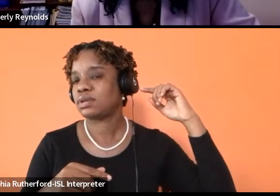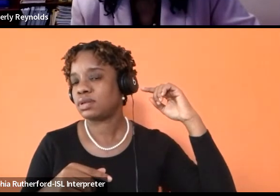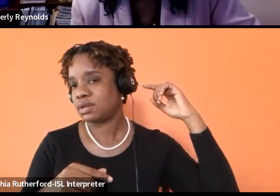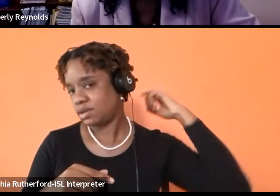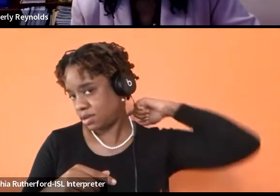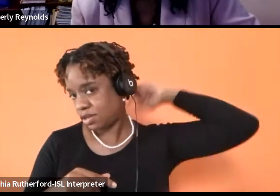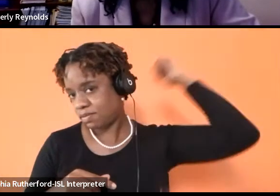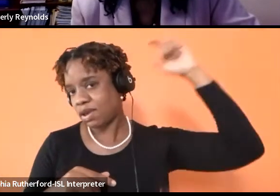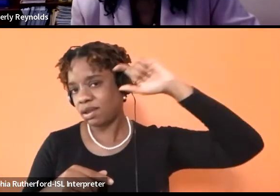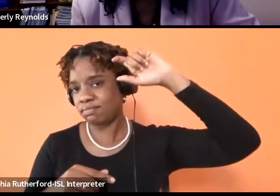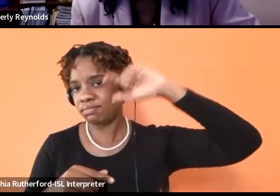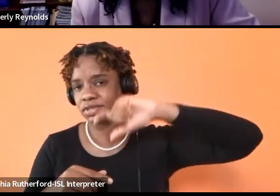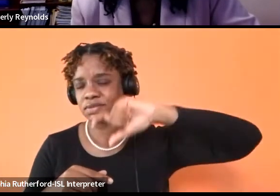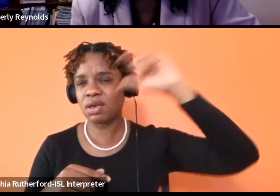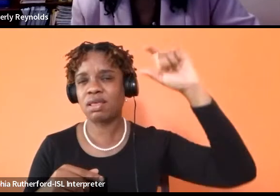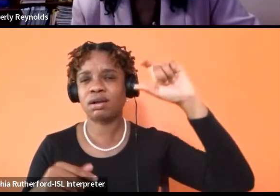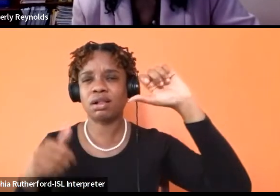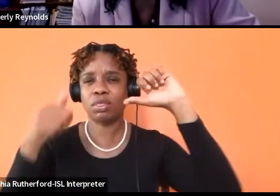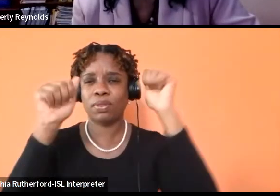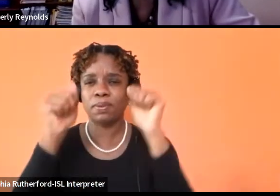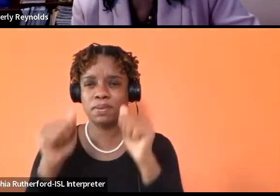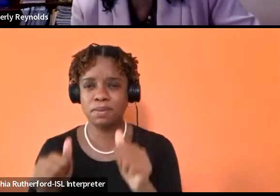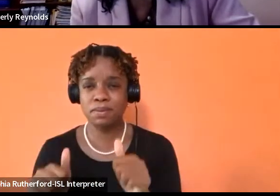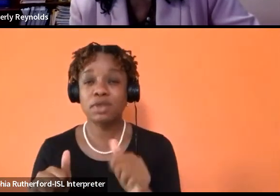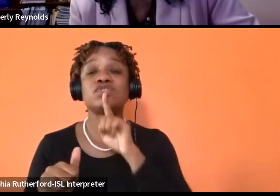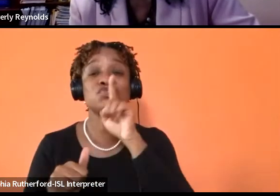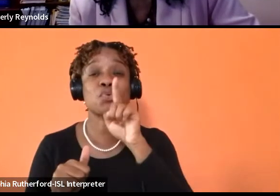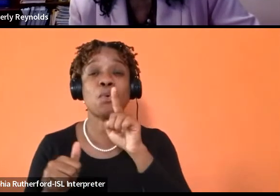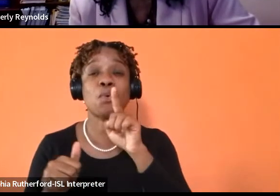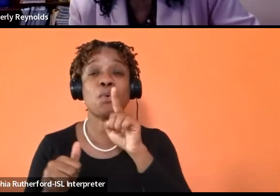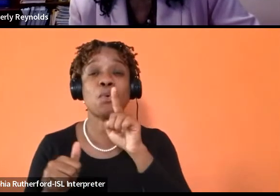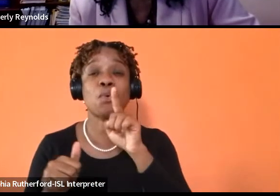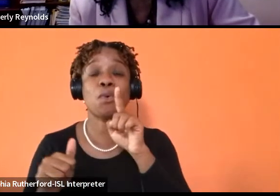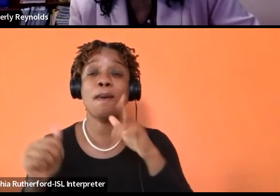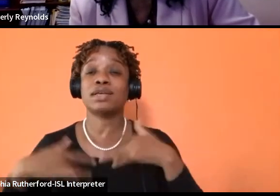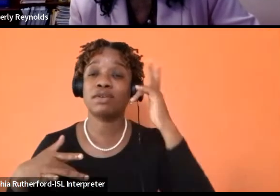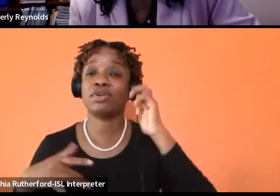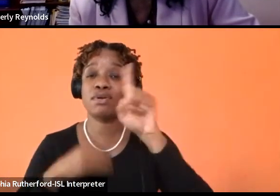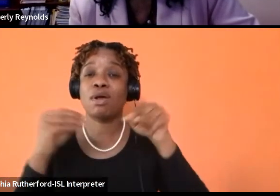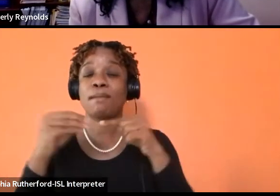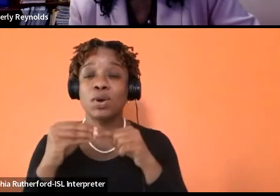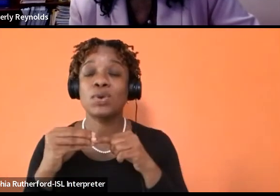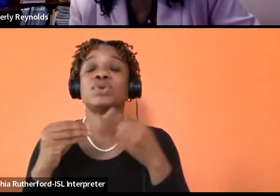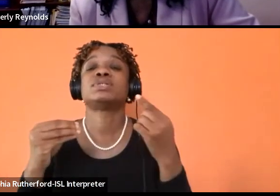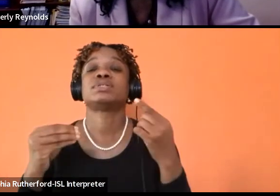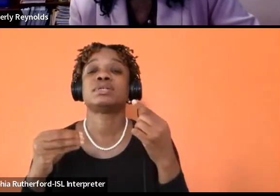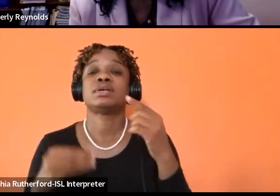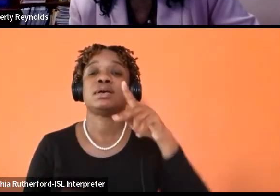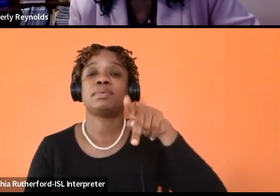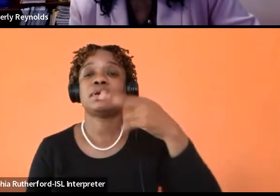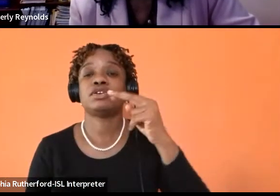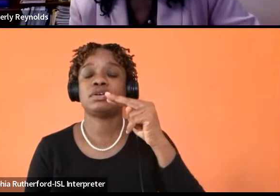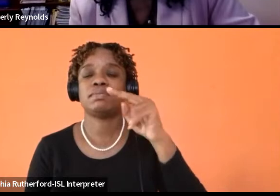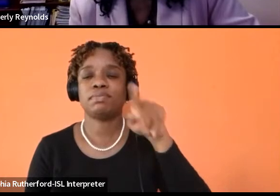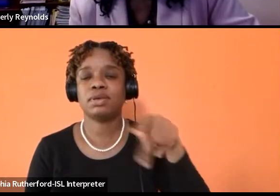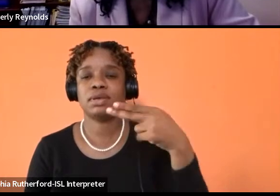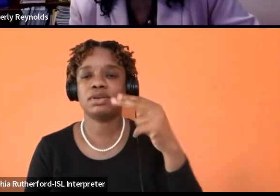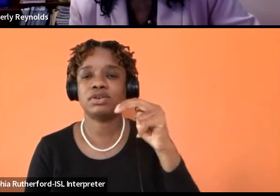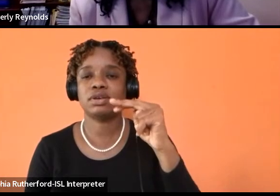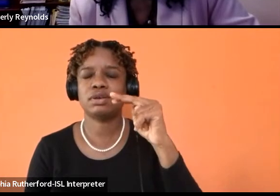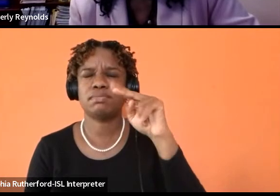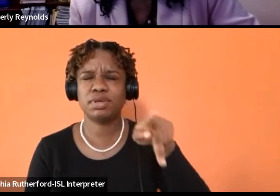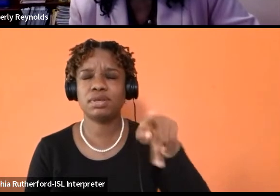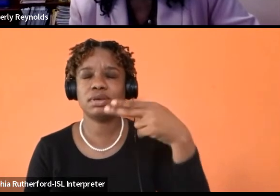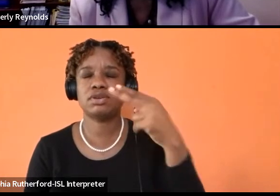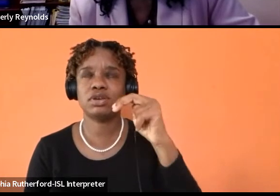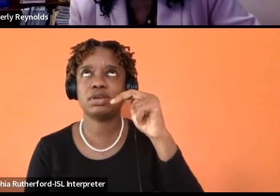to hear about this phenol. All attempts with my disease is gene therapy, but first time I'm hearing where you could actually do something about the nerves.